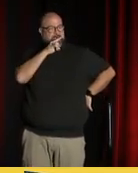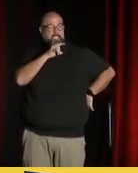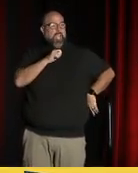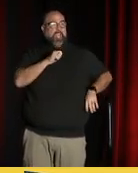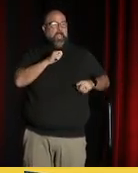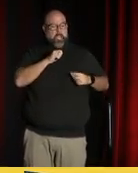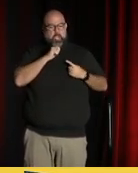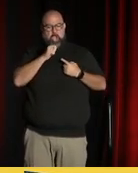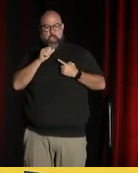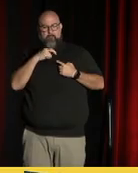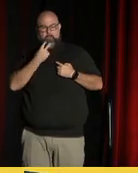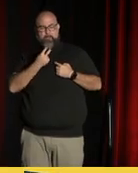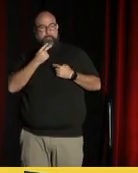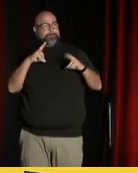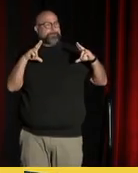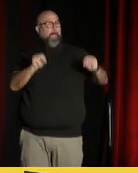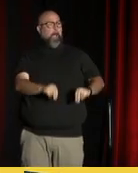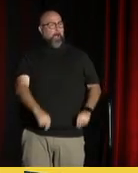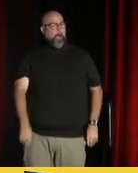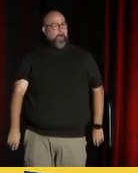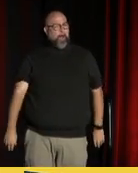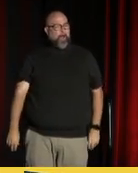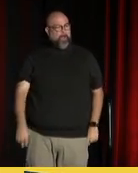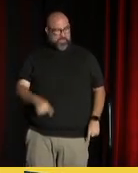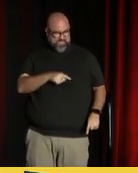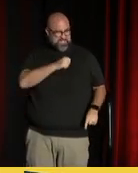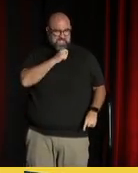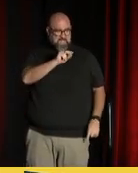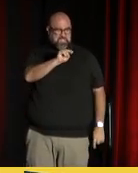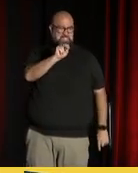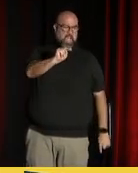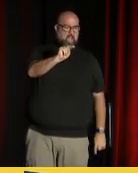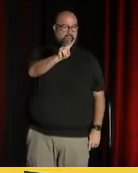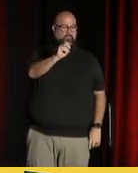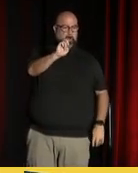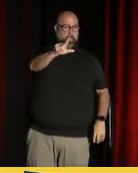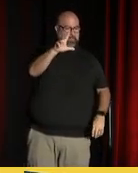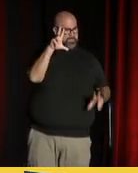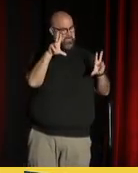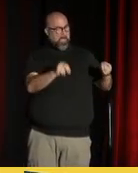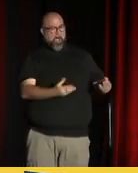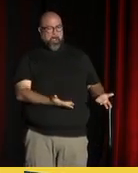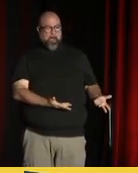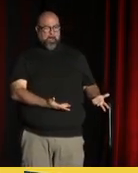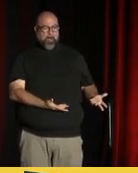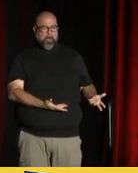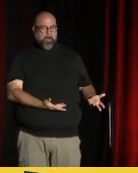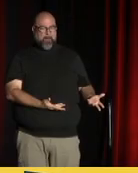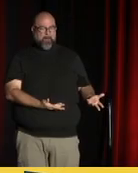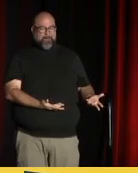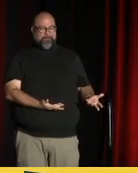not nonverbal. This is not a nonverbal classroom.